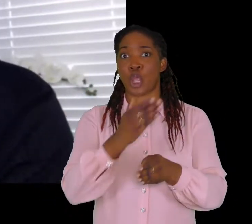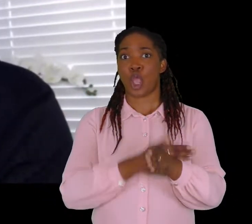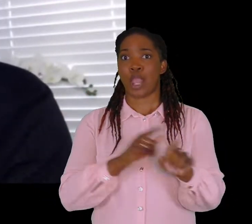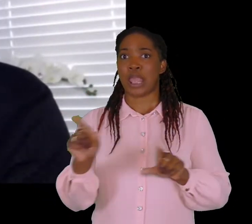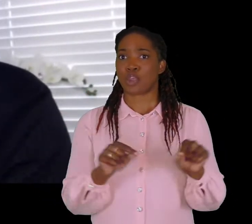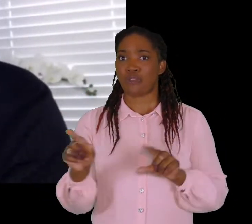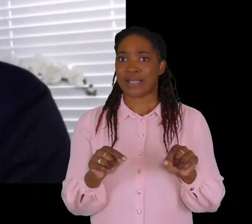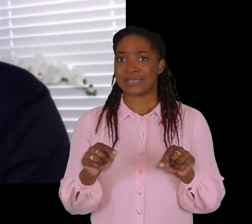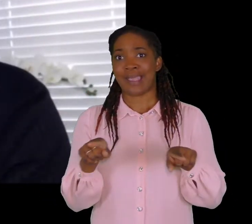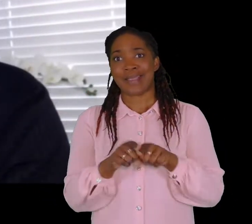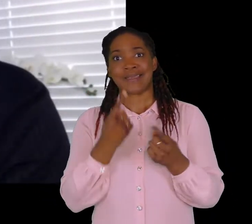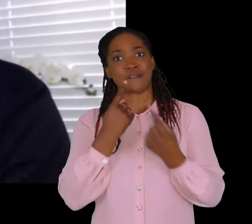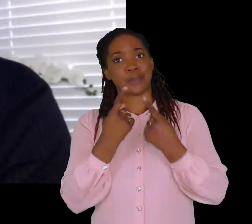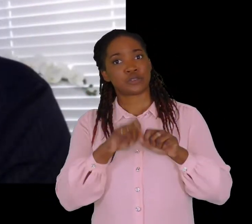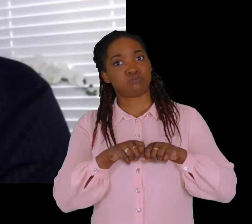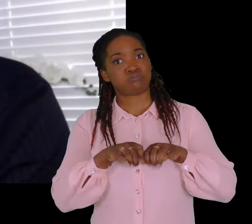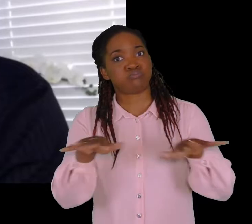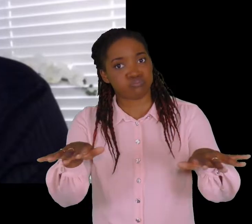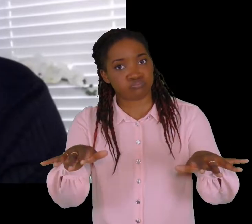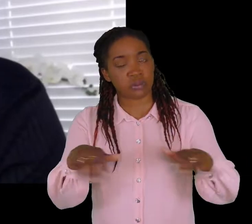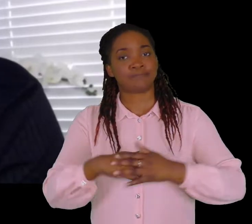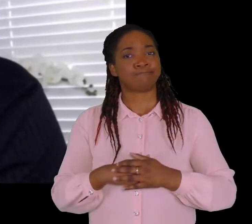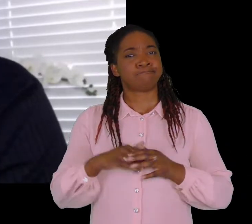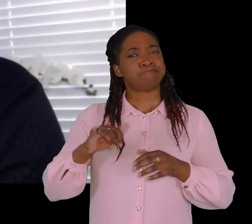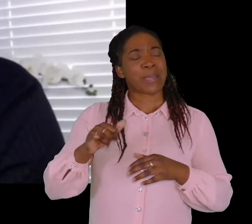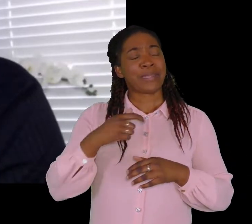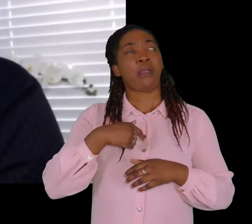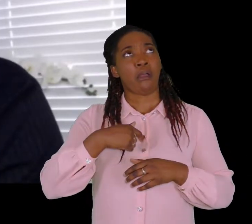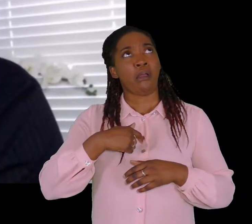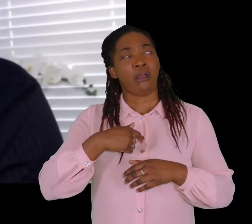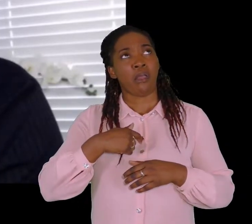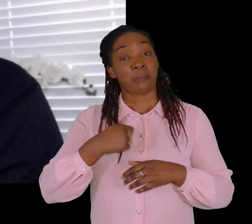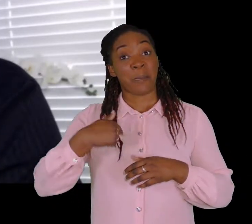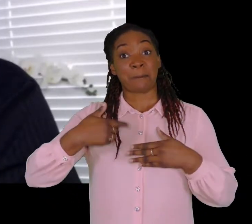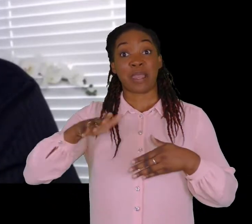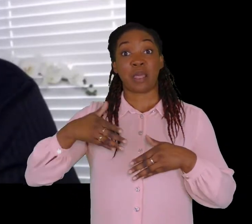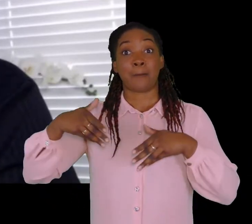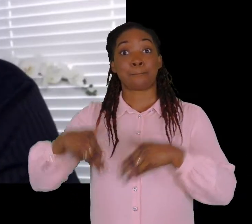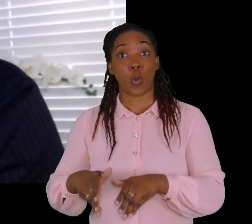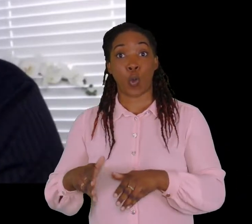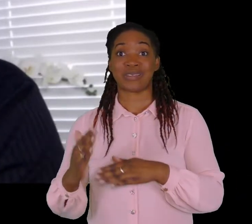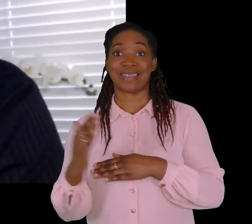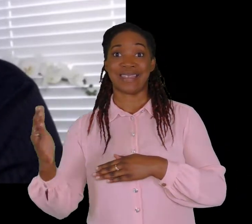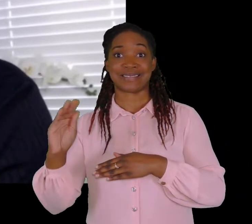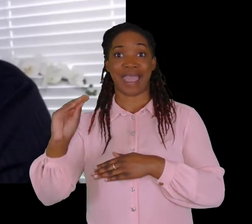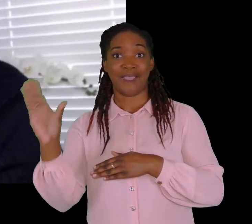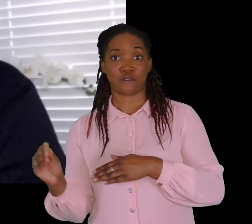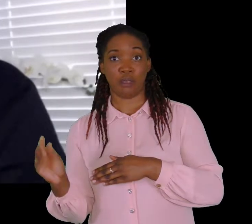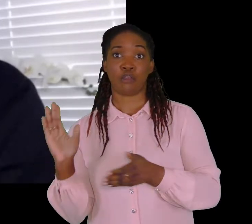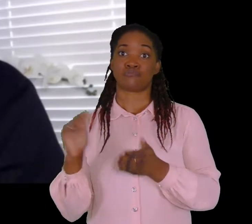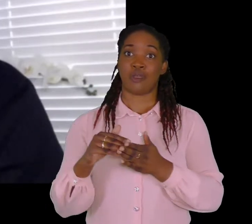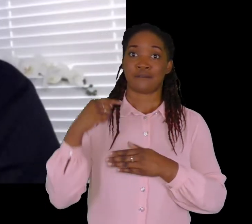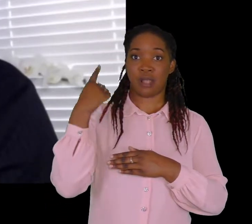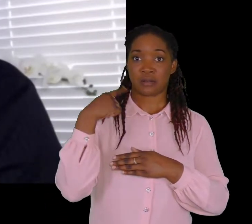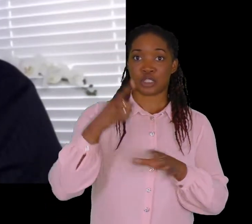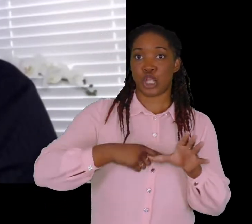and disseminating information, maybe it rose from the fact that I'd been born in Tanzania, East Africa, and arrived in London